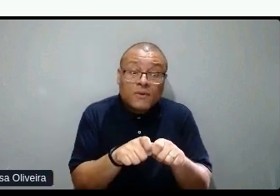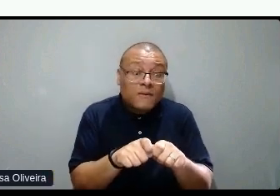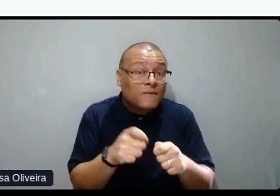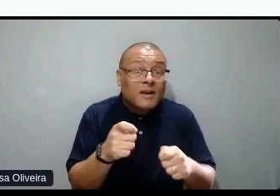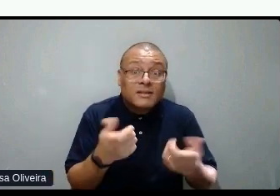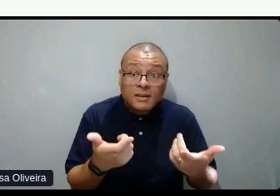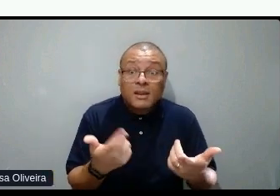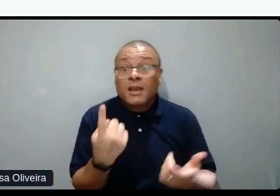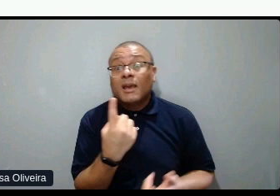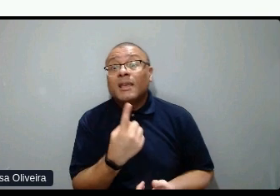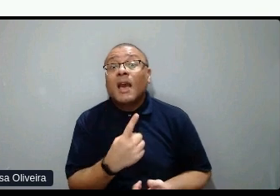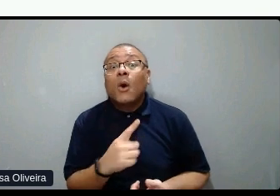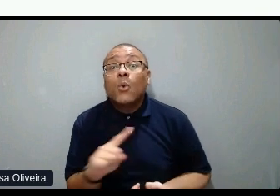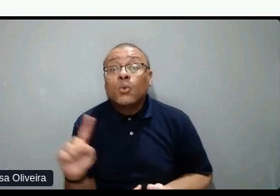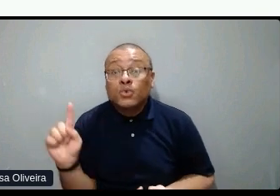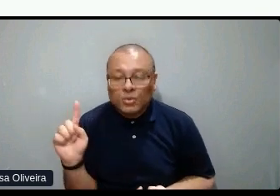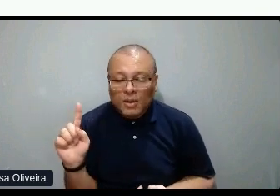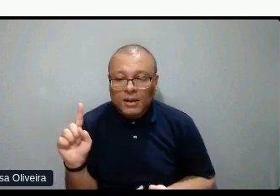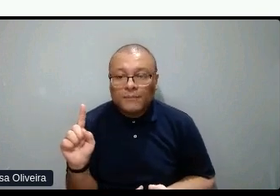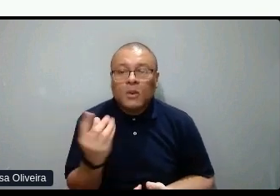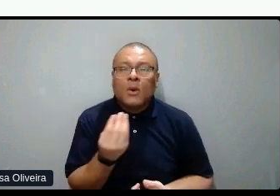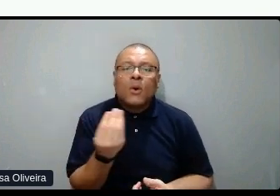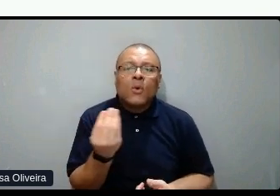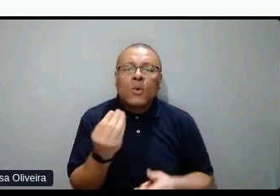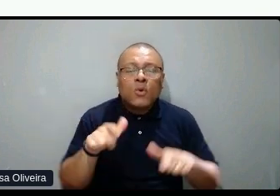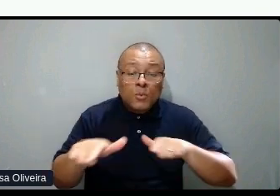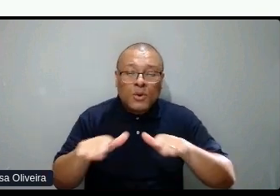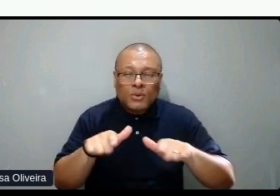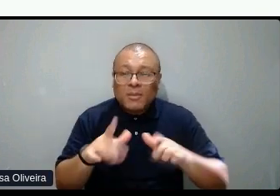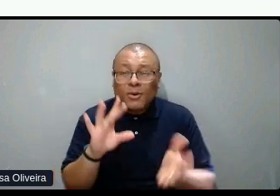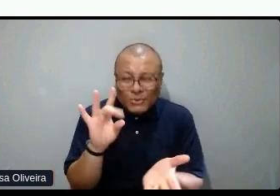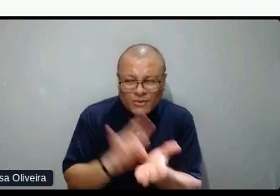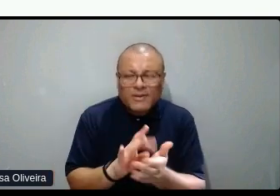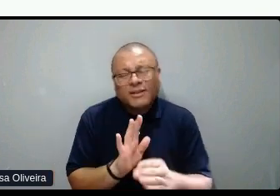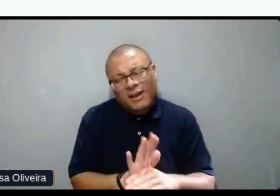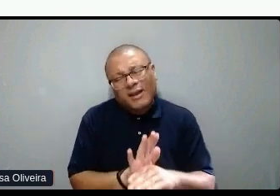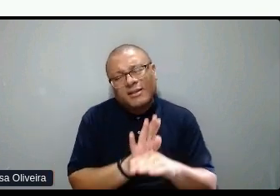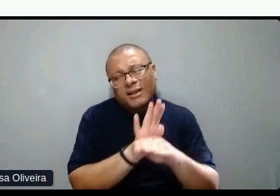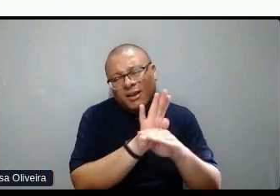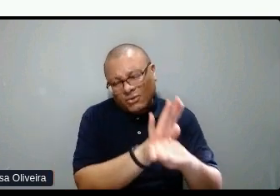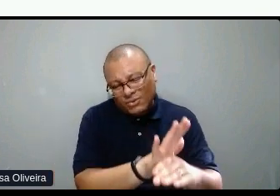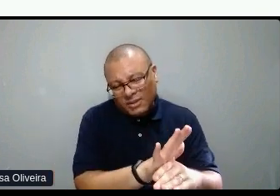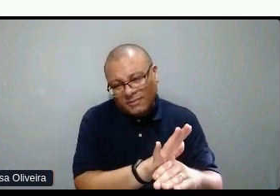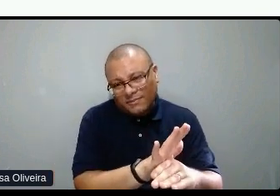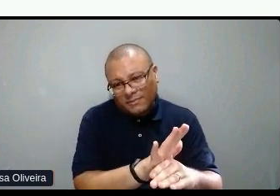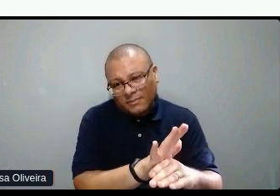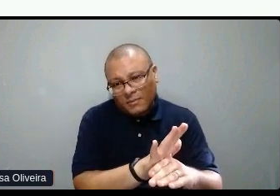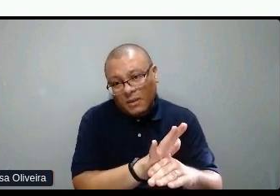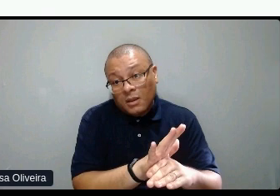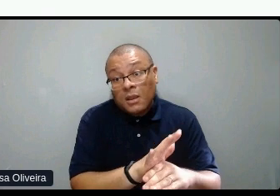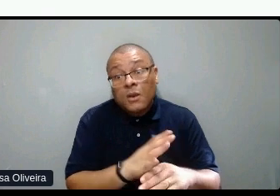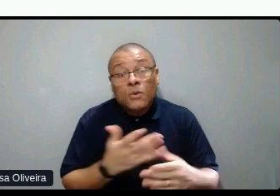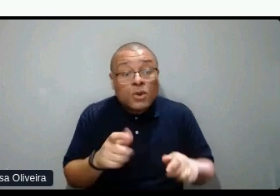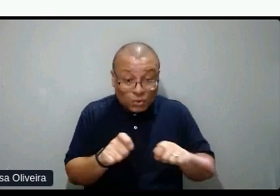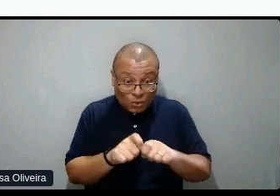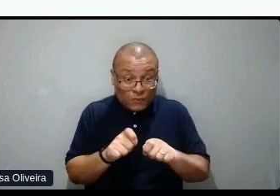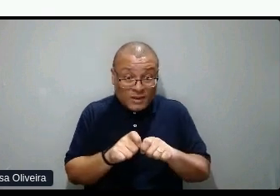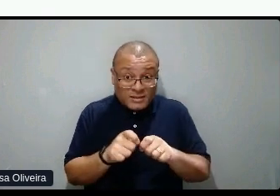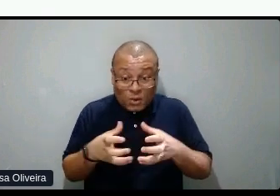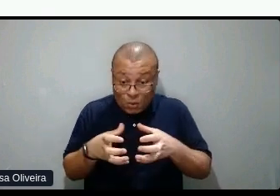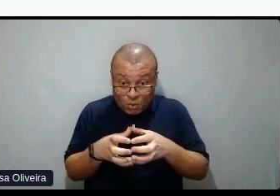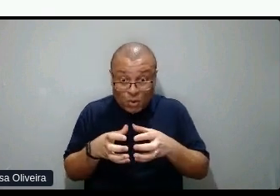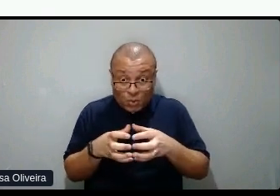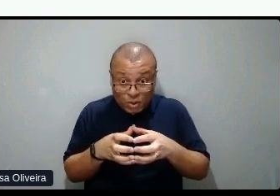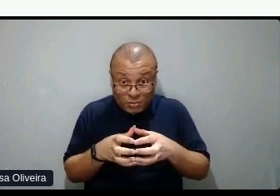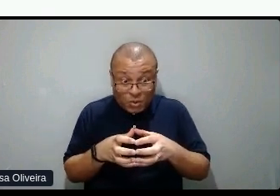is about knowing what impact their work actually has. So what they're doing in their team, what impact